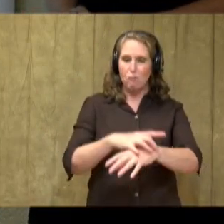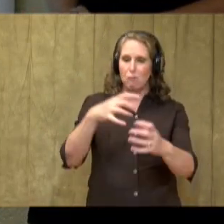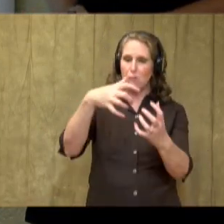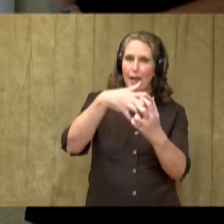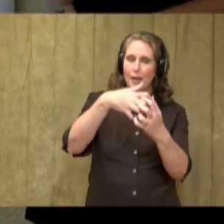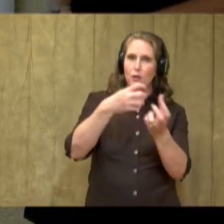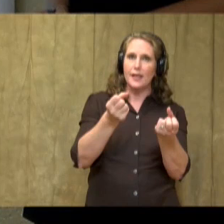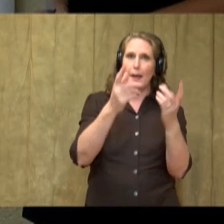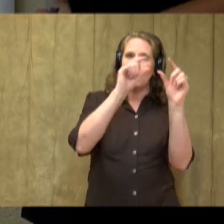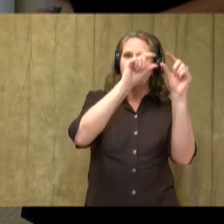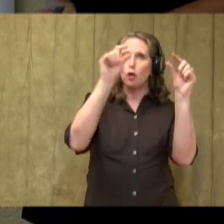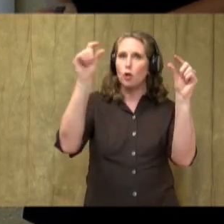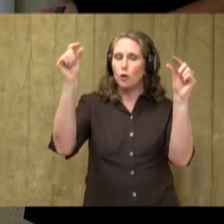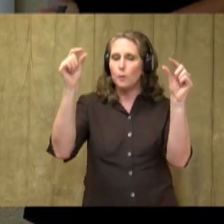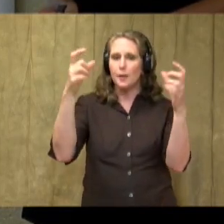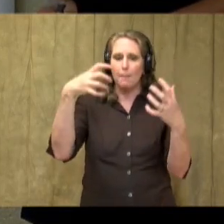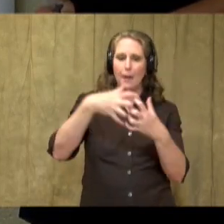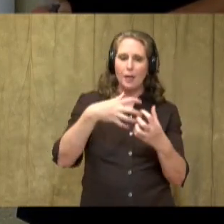long.